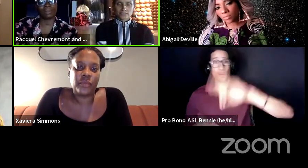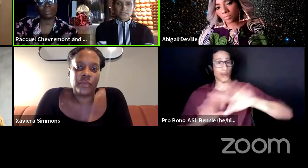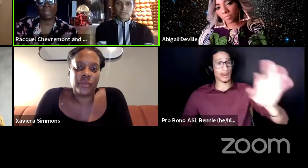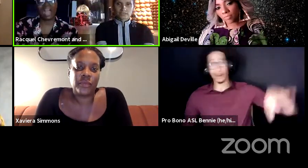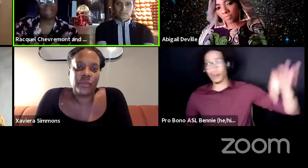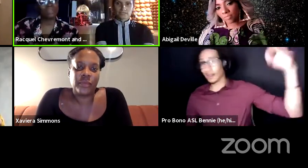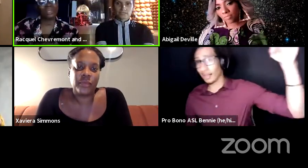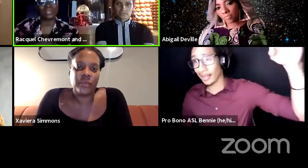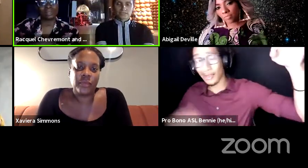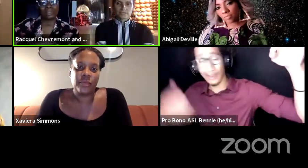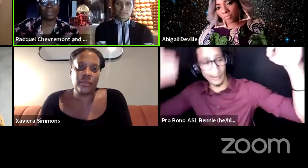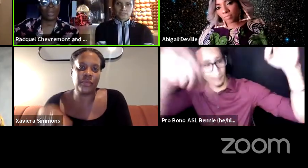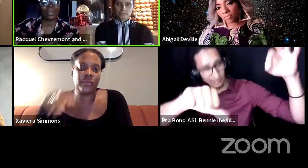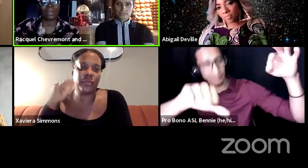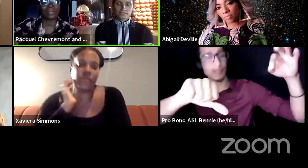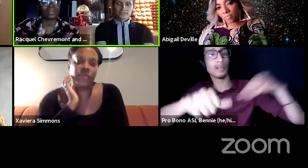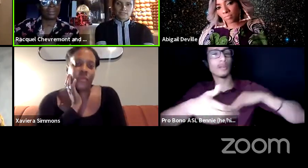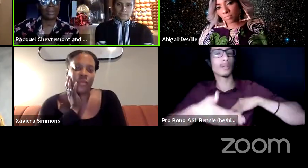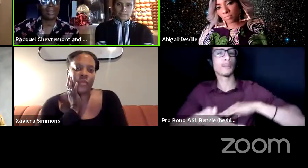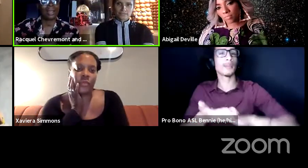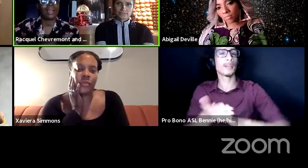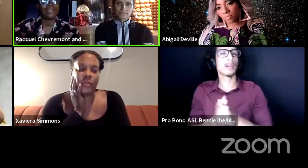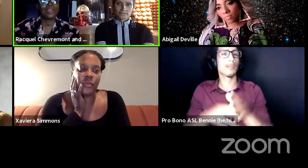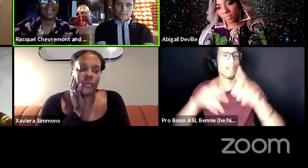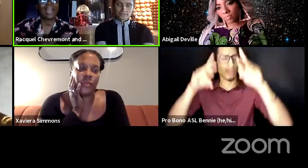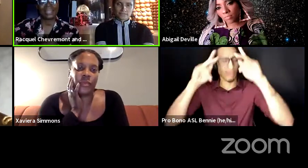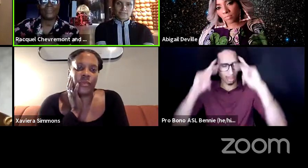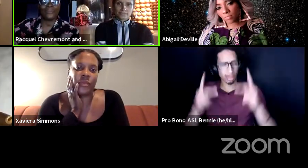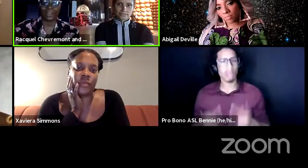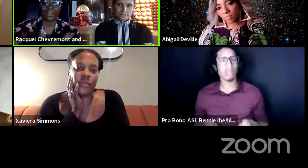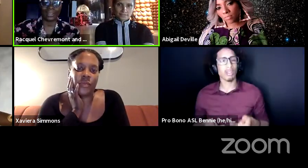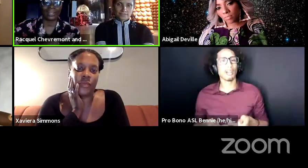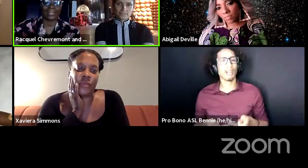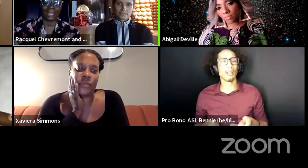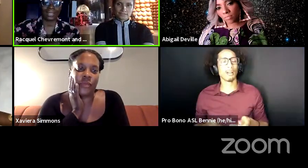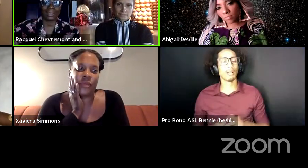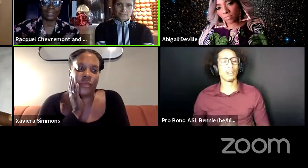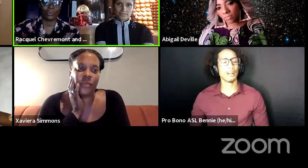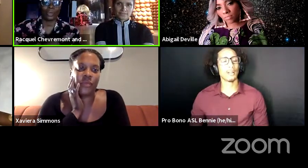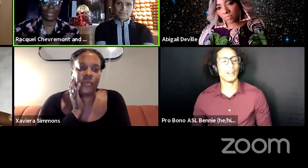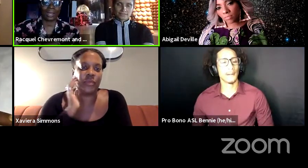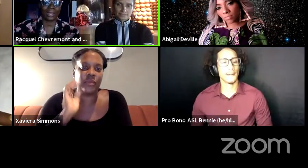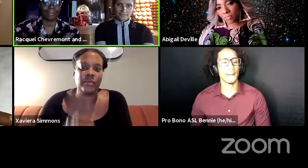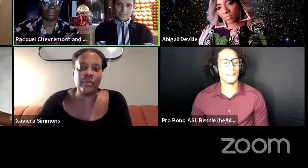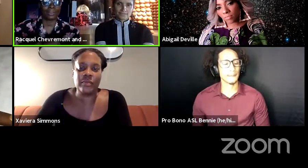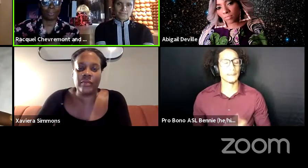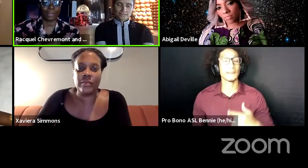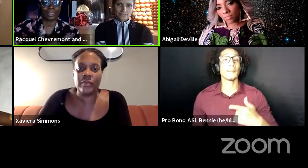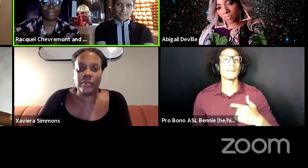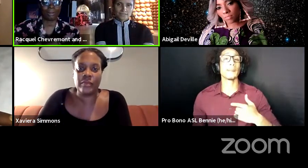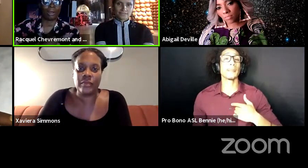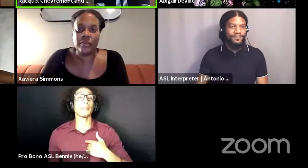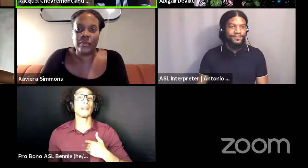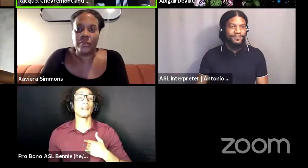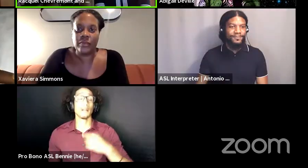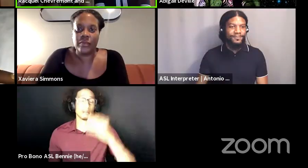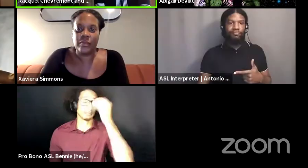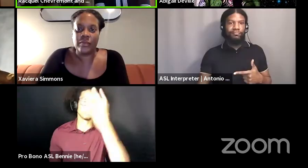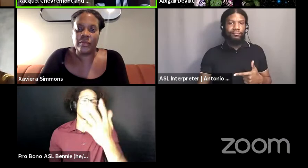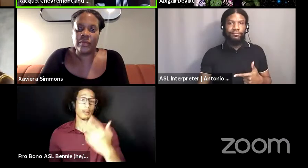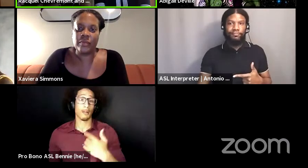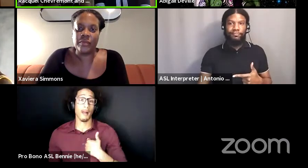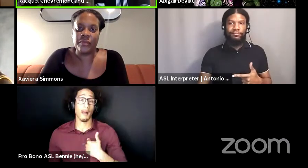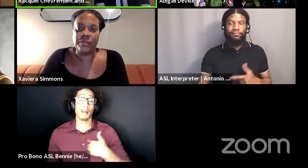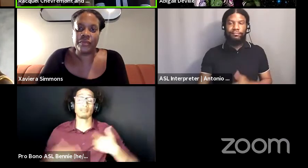and my goals, I really, to be quite honest, Thelma, I get very excited when I'm supporting other